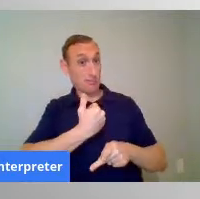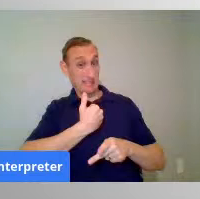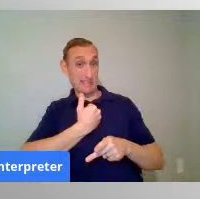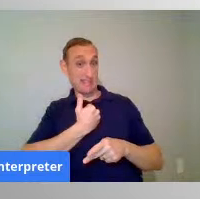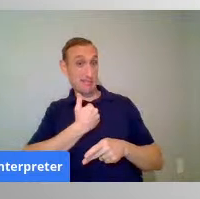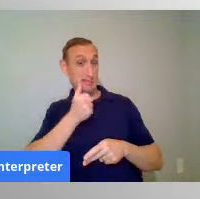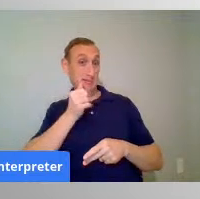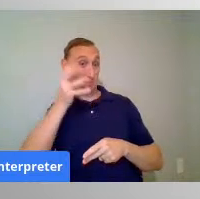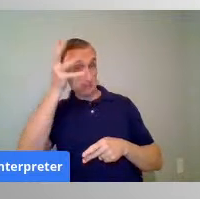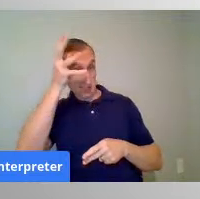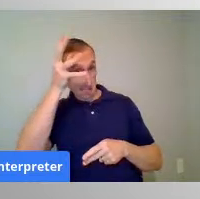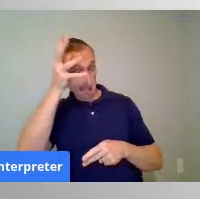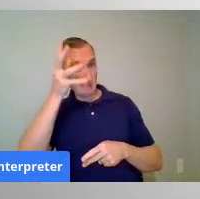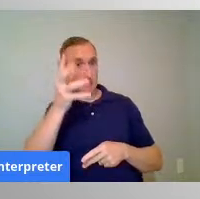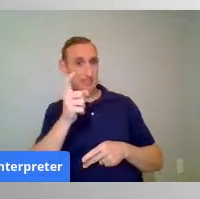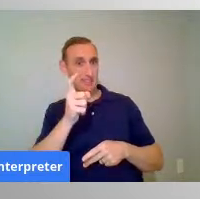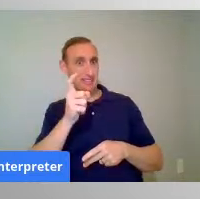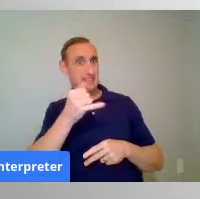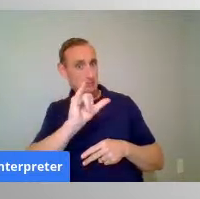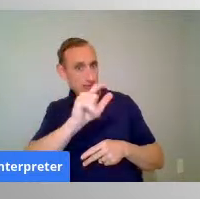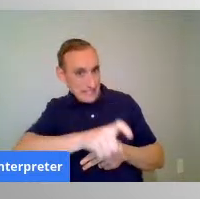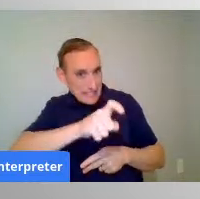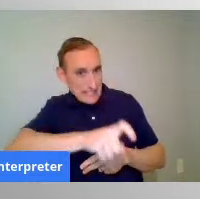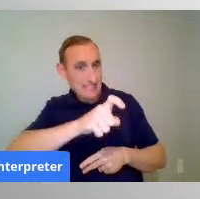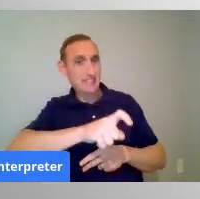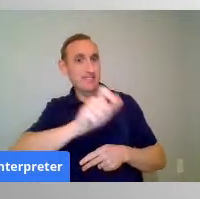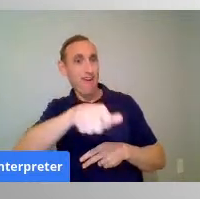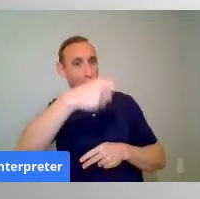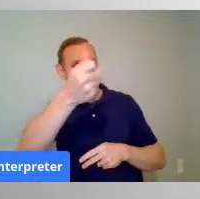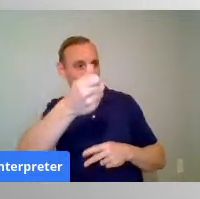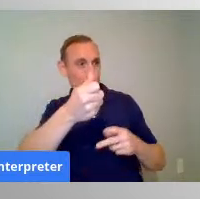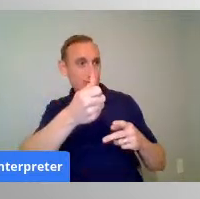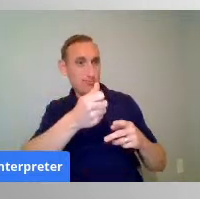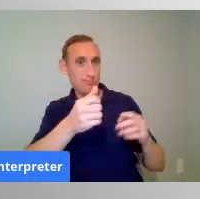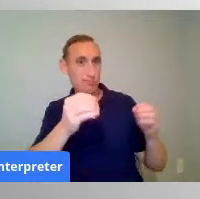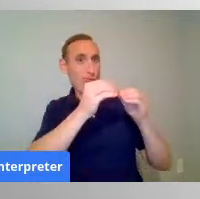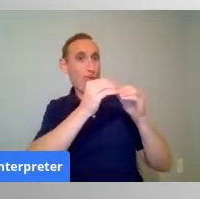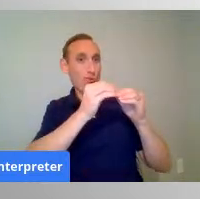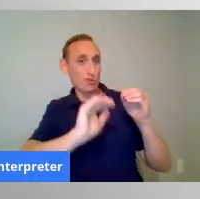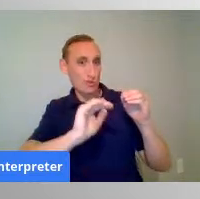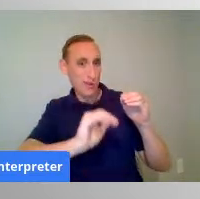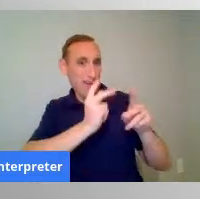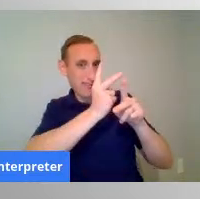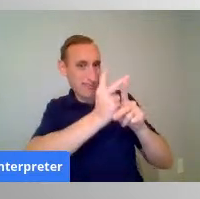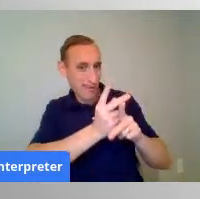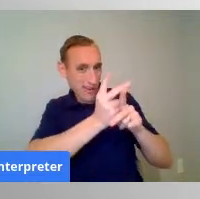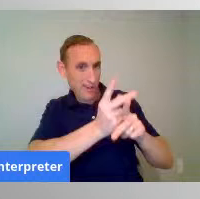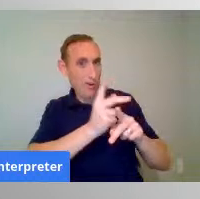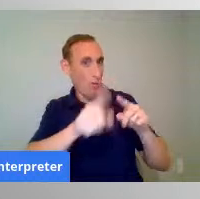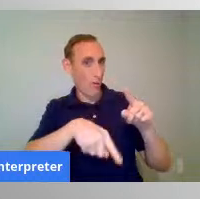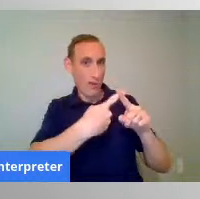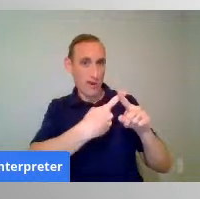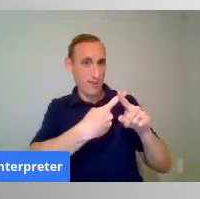there's still many more gaps that we have to rely on to be able to fill with that.